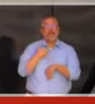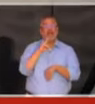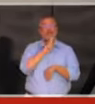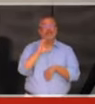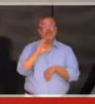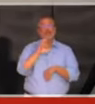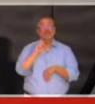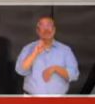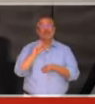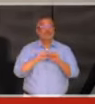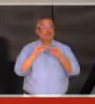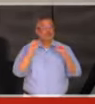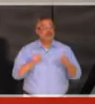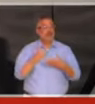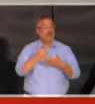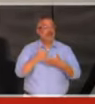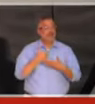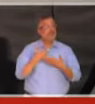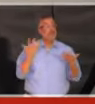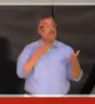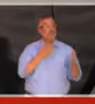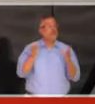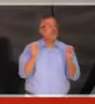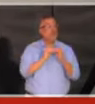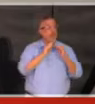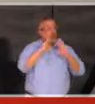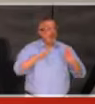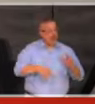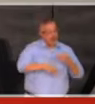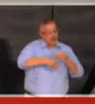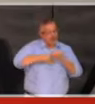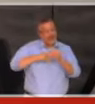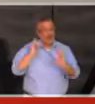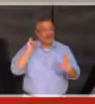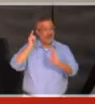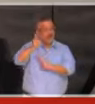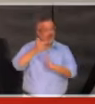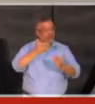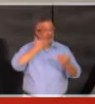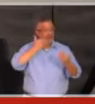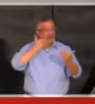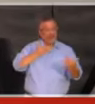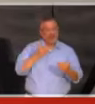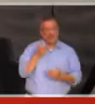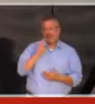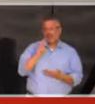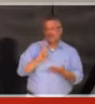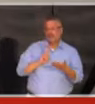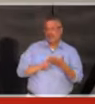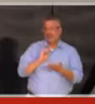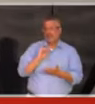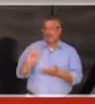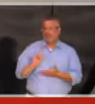and CSU system help us plan for more housing down the road. So I want to thank the governor for signing that